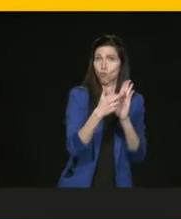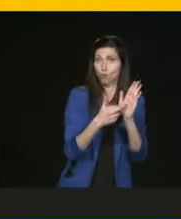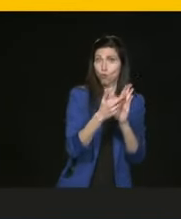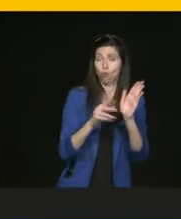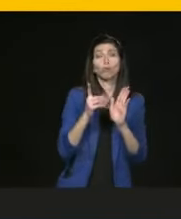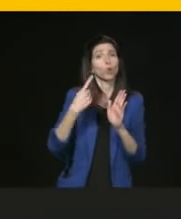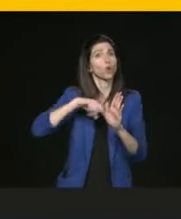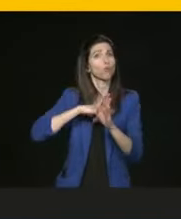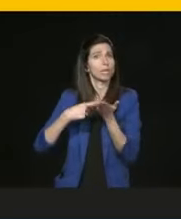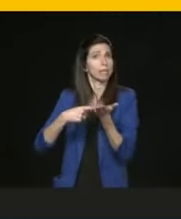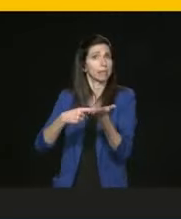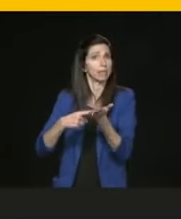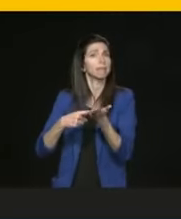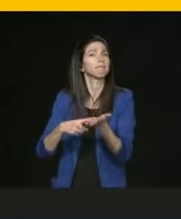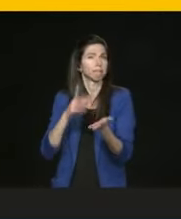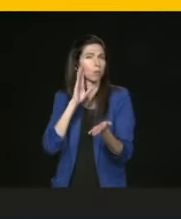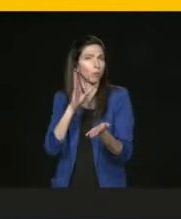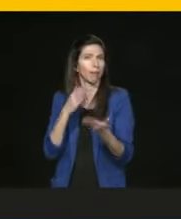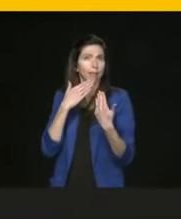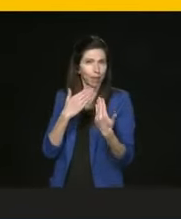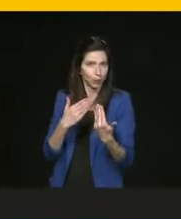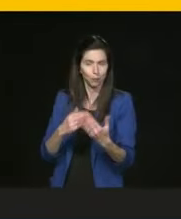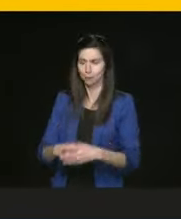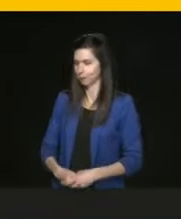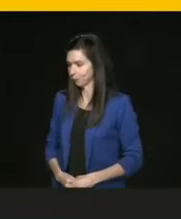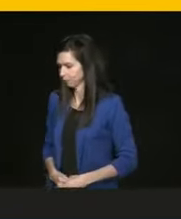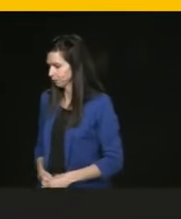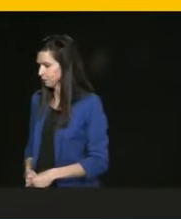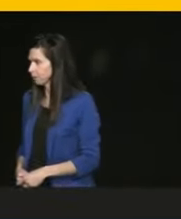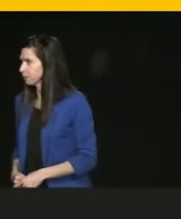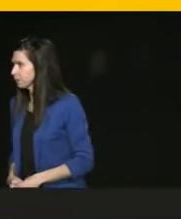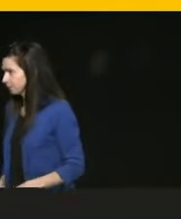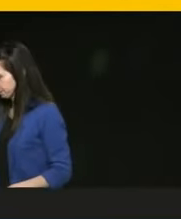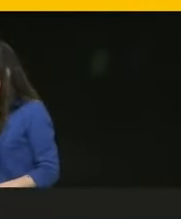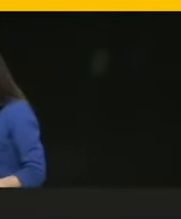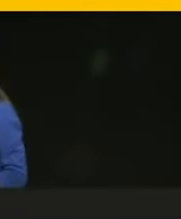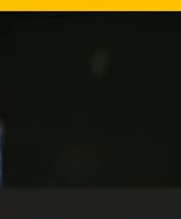Thank you, Minister. And now questions in the room.